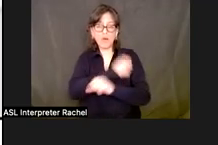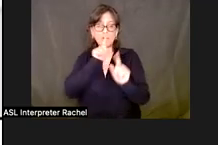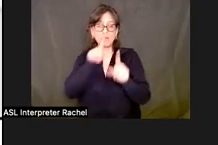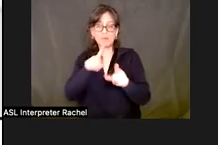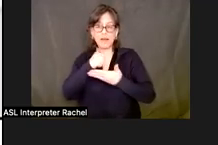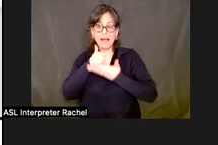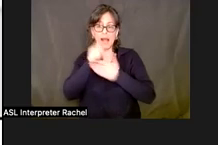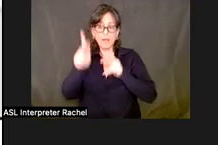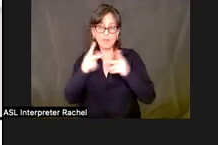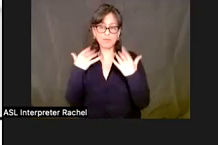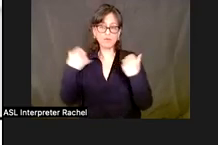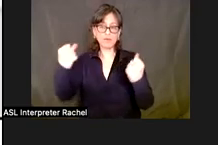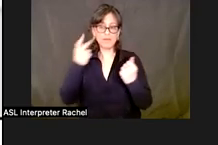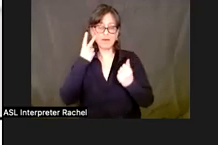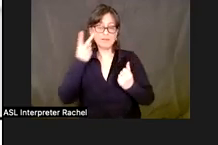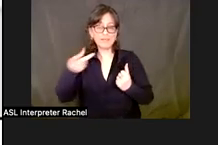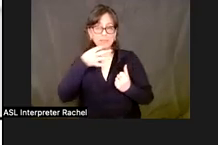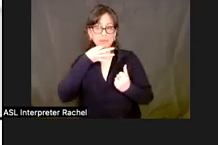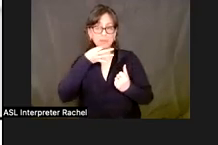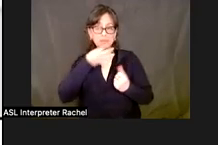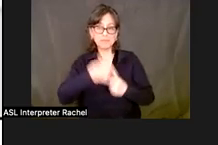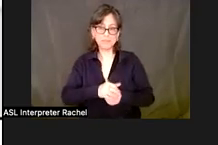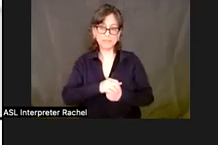recover. See you guys in a few minutes.